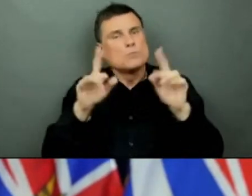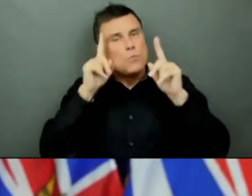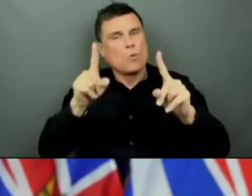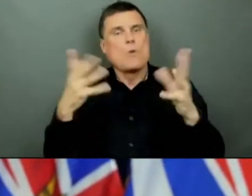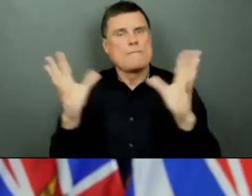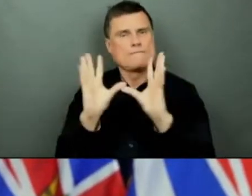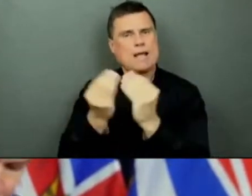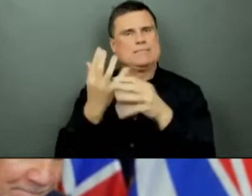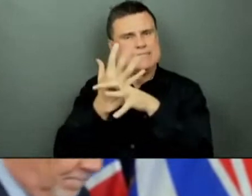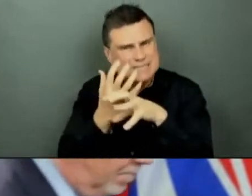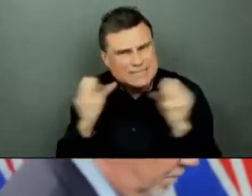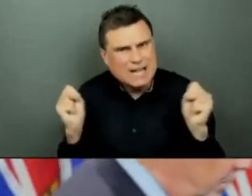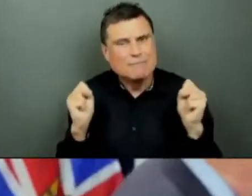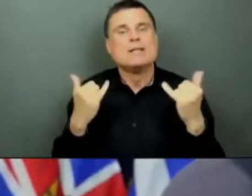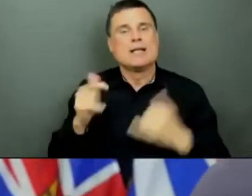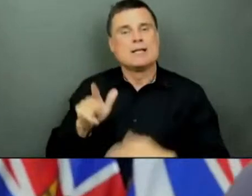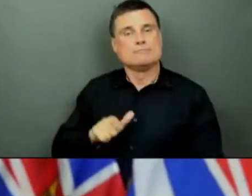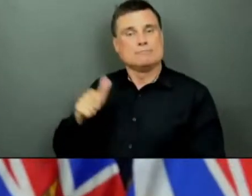to the briefing.